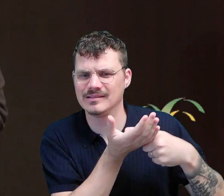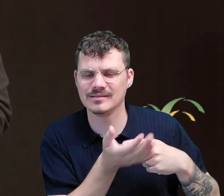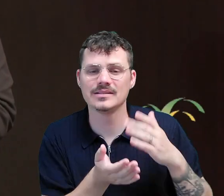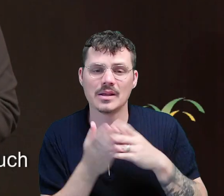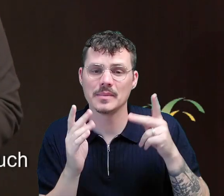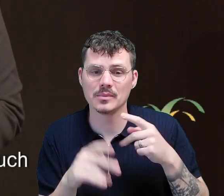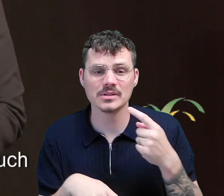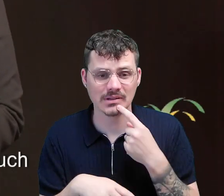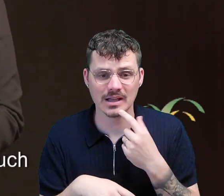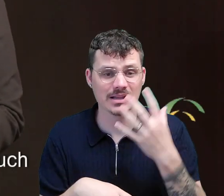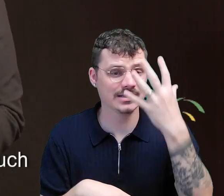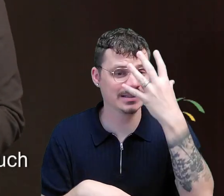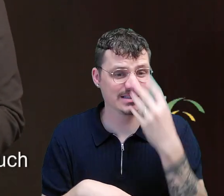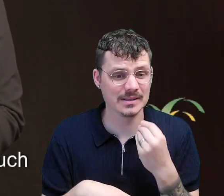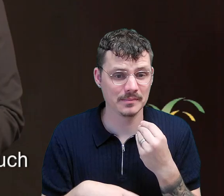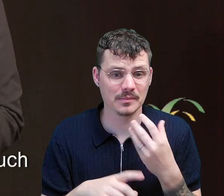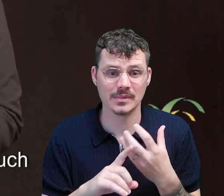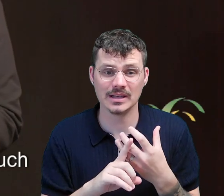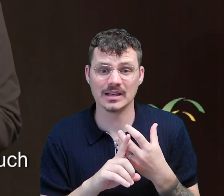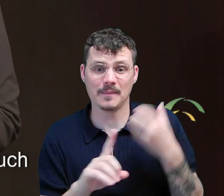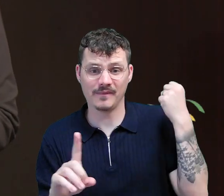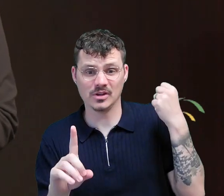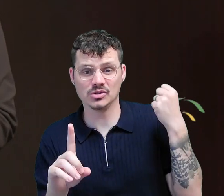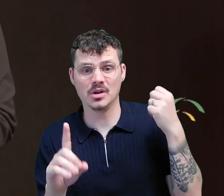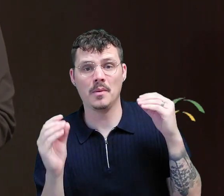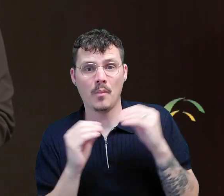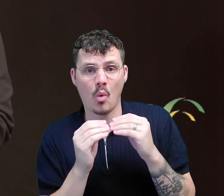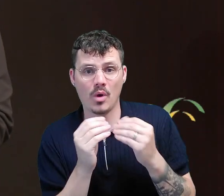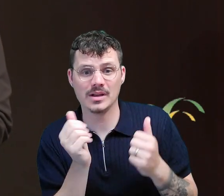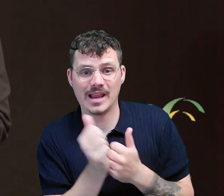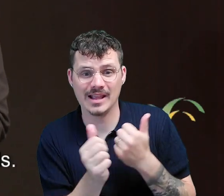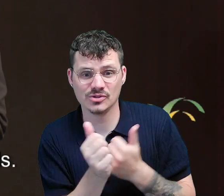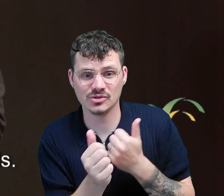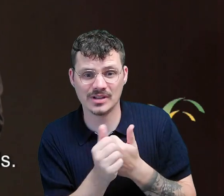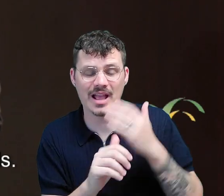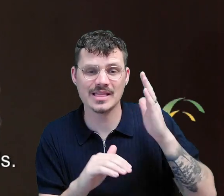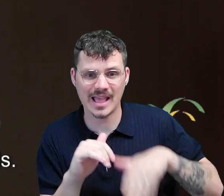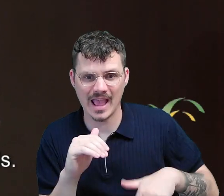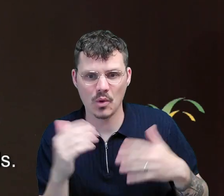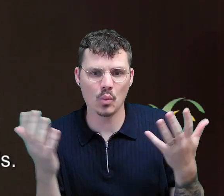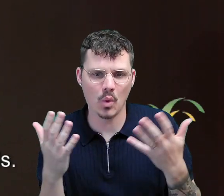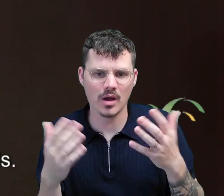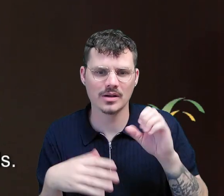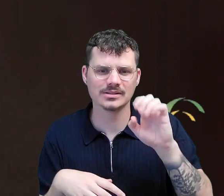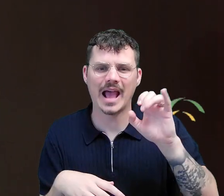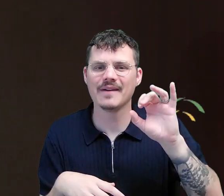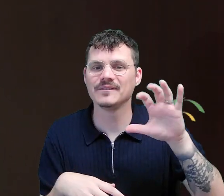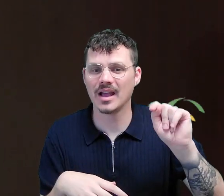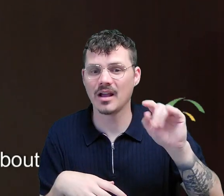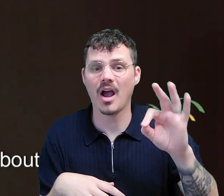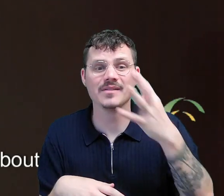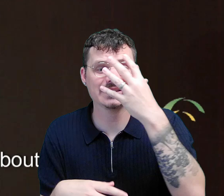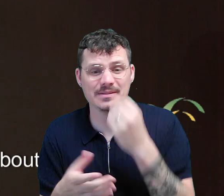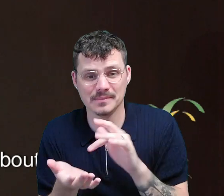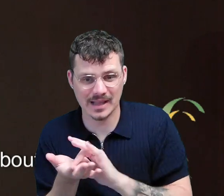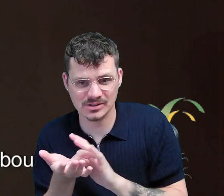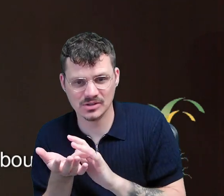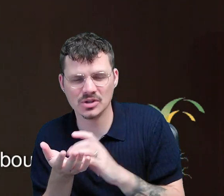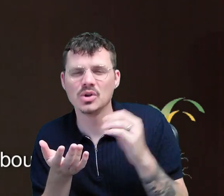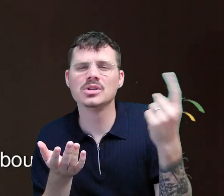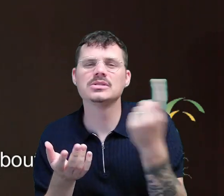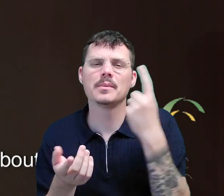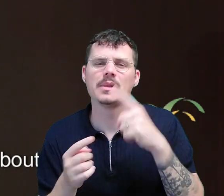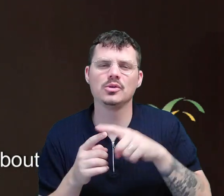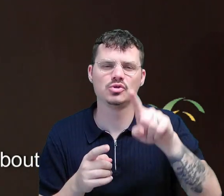that sleep deprivation, for example, is much more dangerous than the side effects of sleeping pills. So it's something